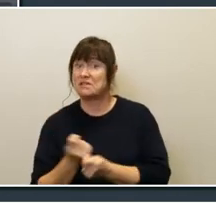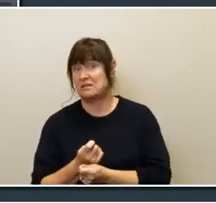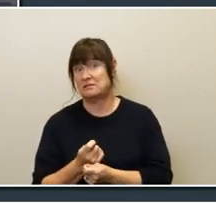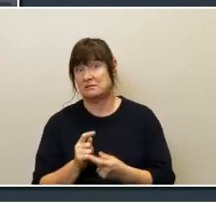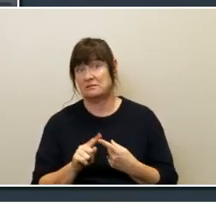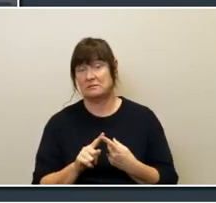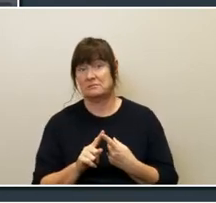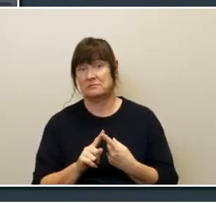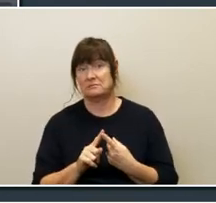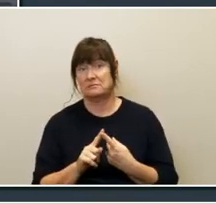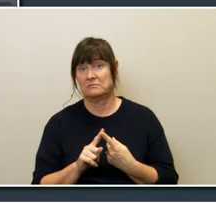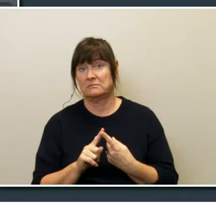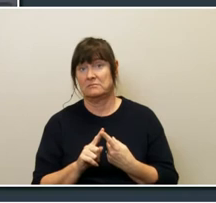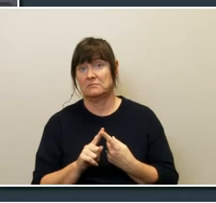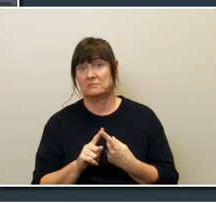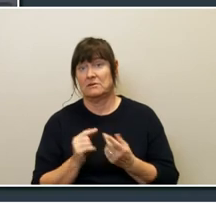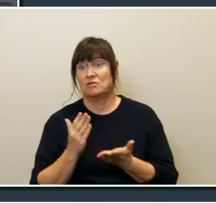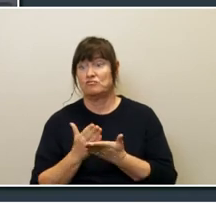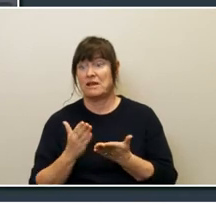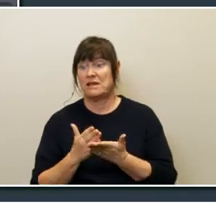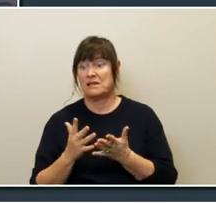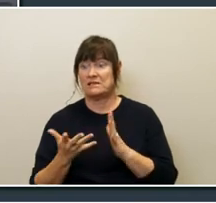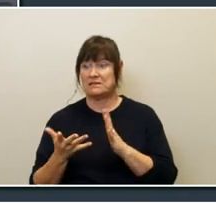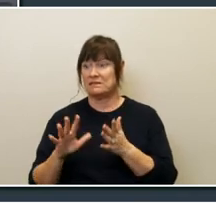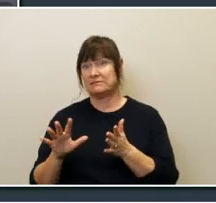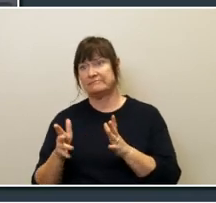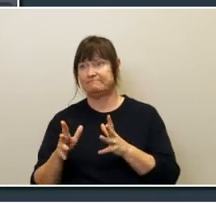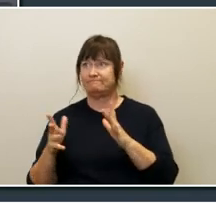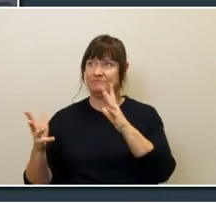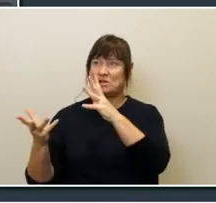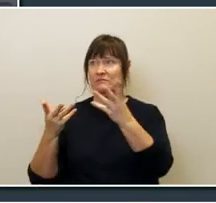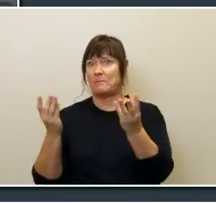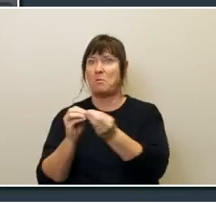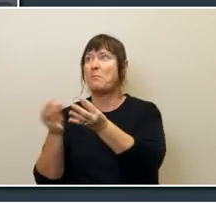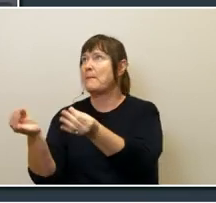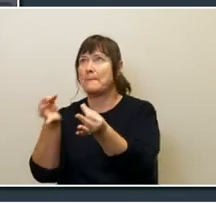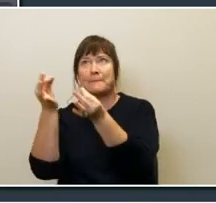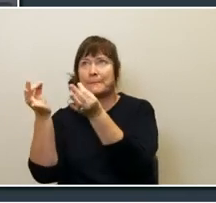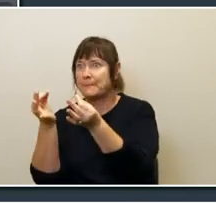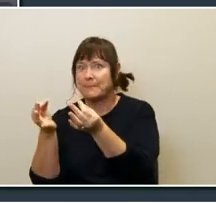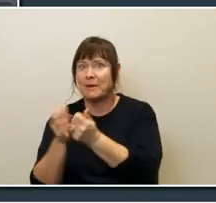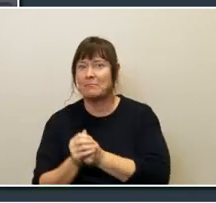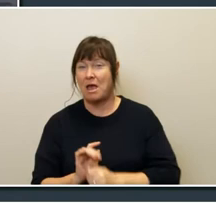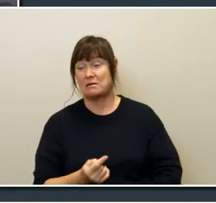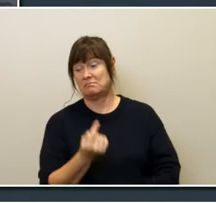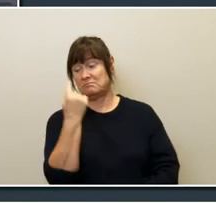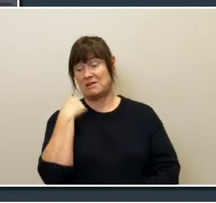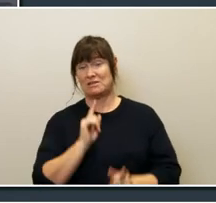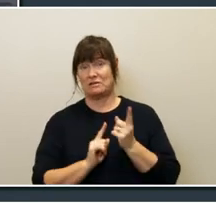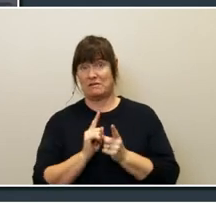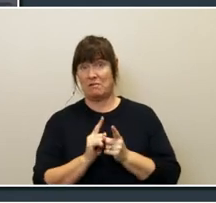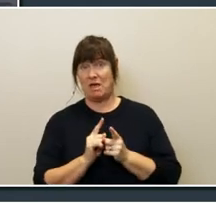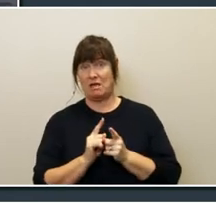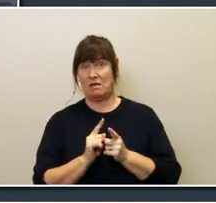which in a sense is almost a nebulous problem, but the big deluge certainly woke us up